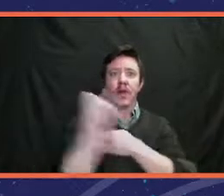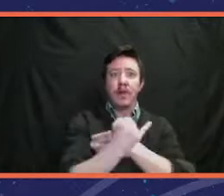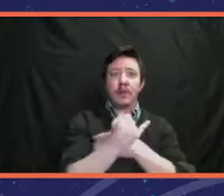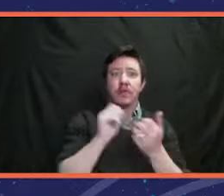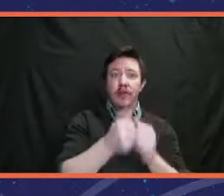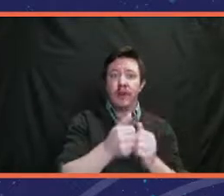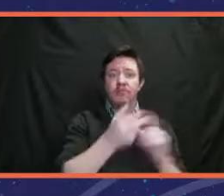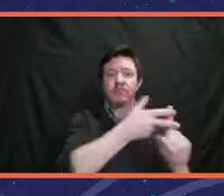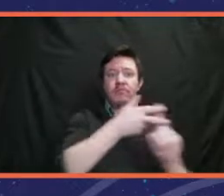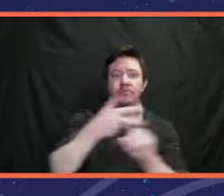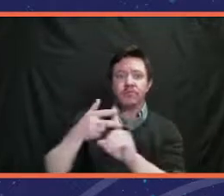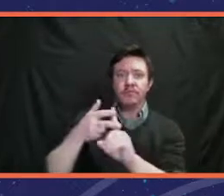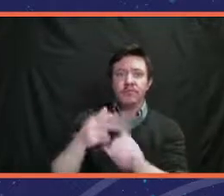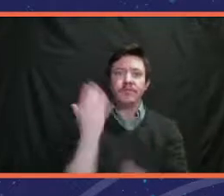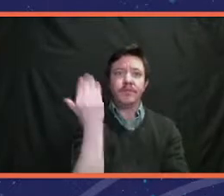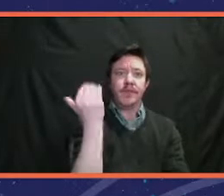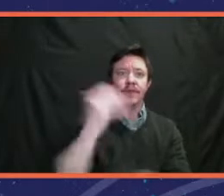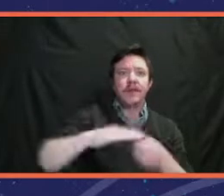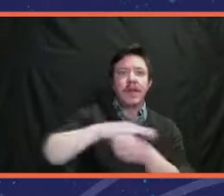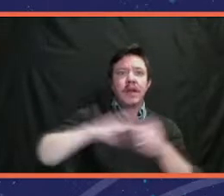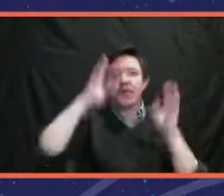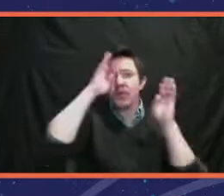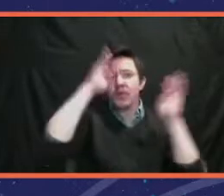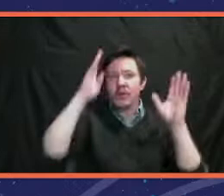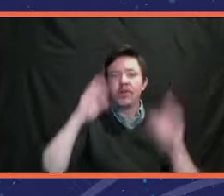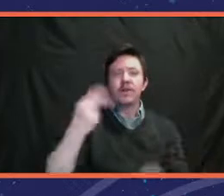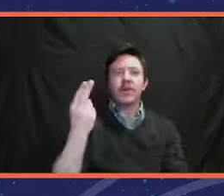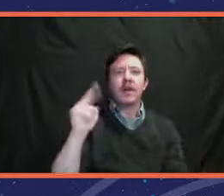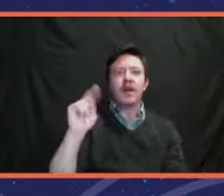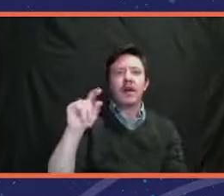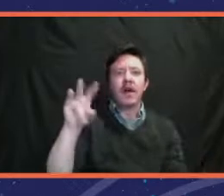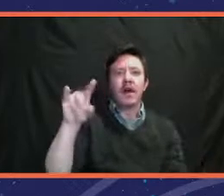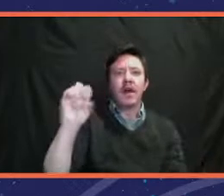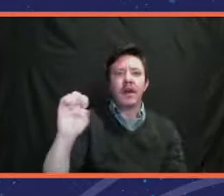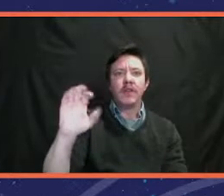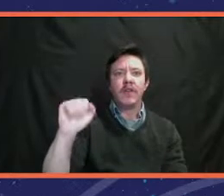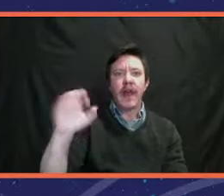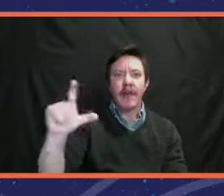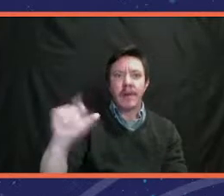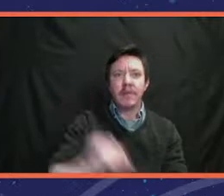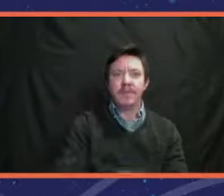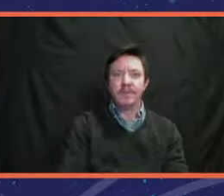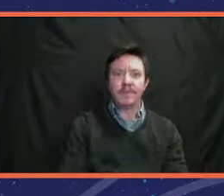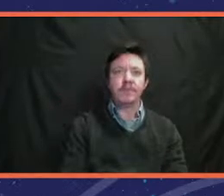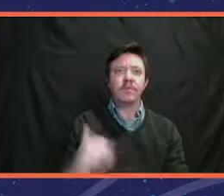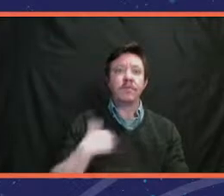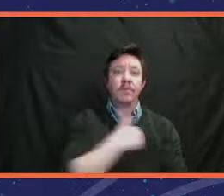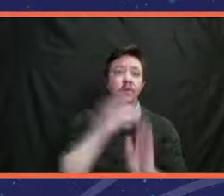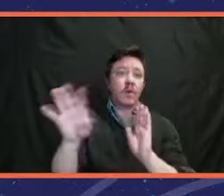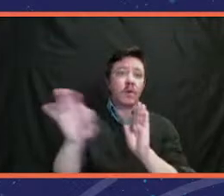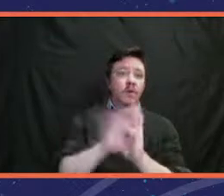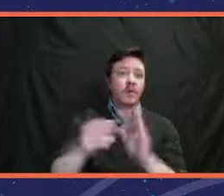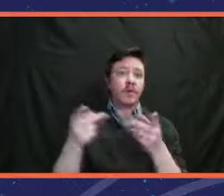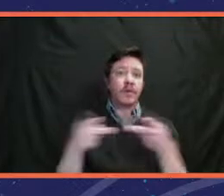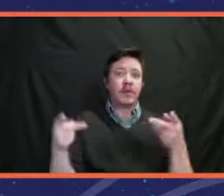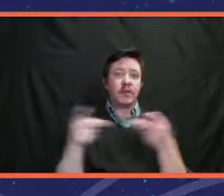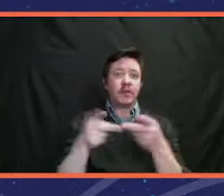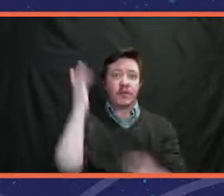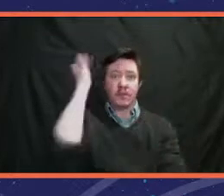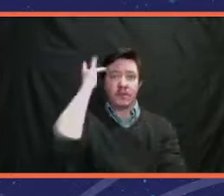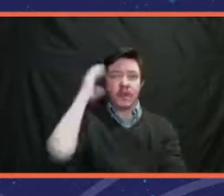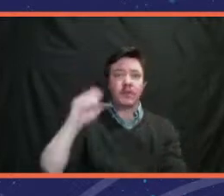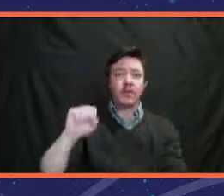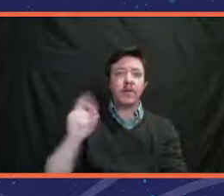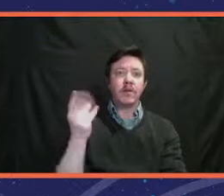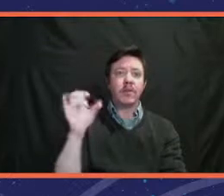local creatives in Huntsville, Alabama. And we specifically chose this location because Shelton is from Huntsville